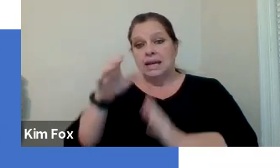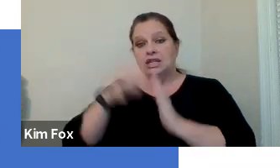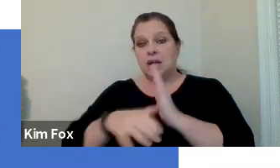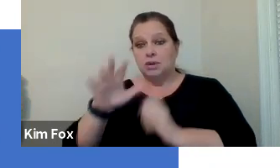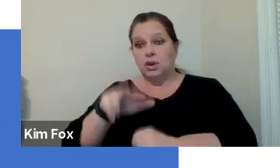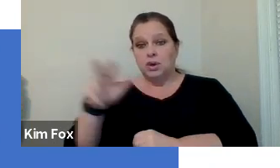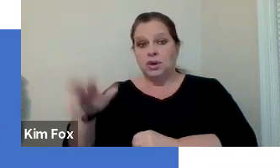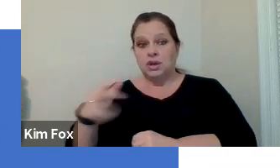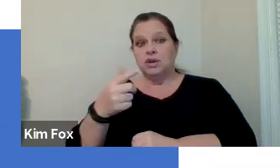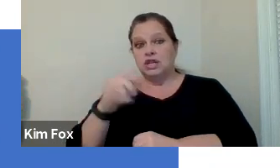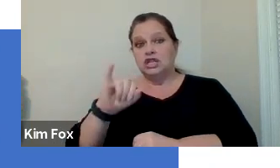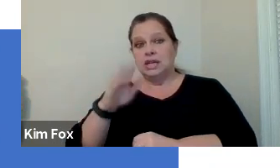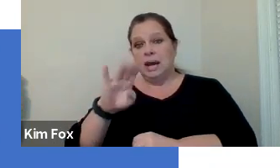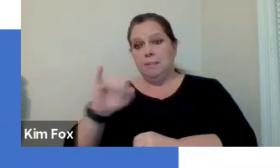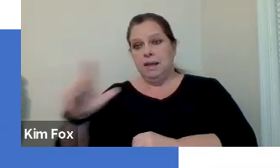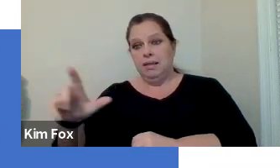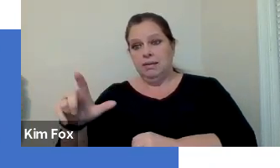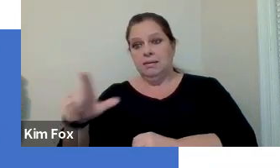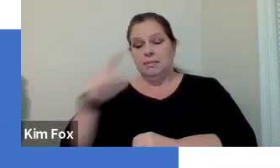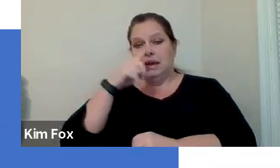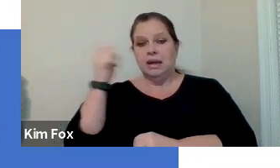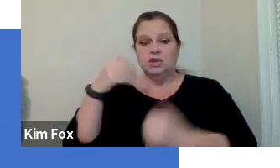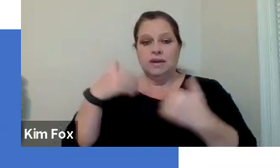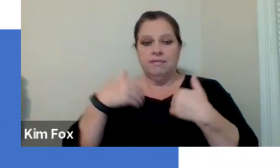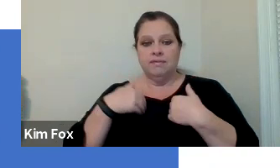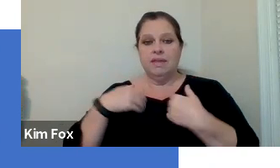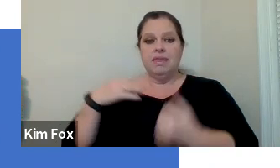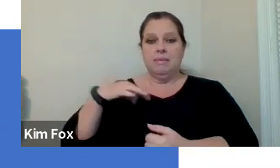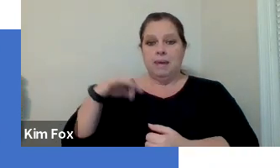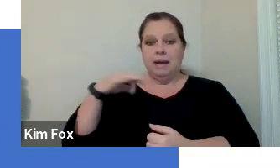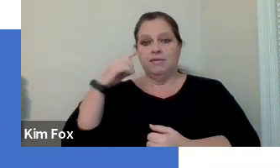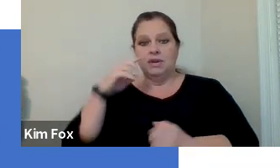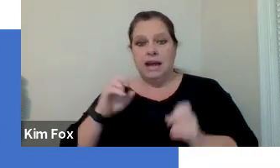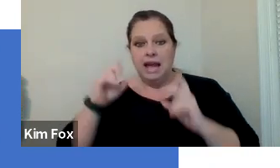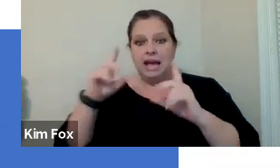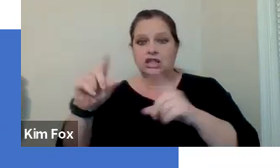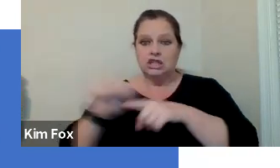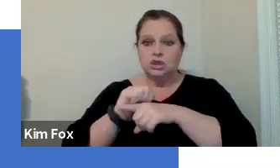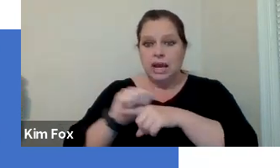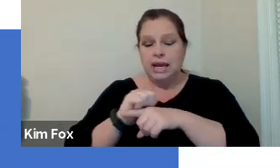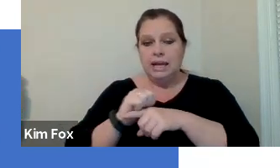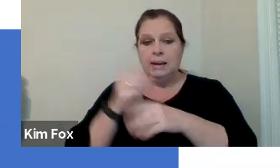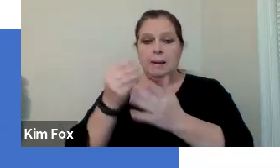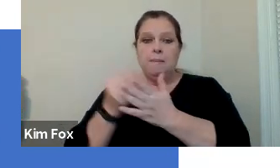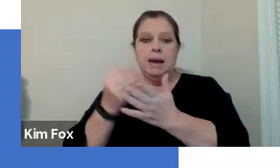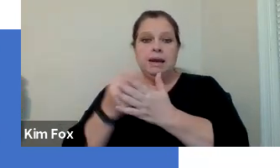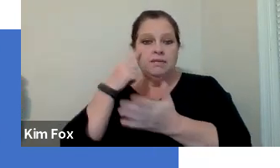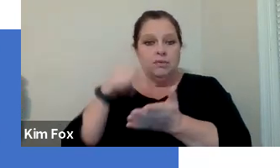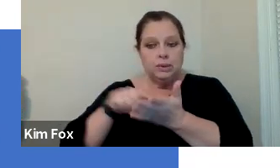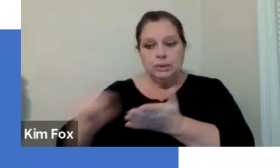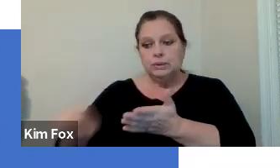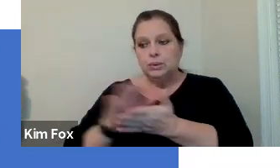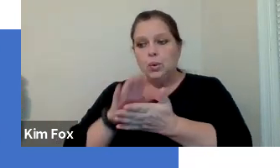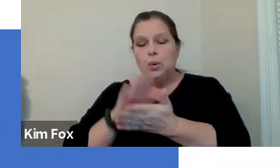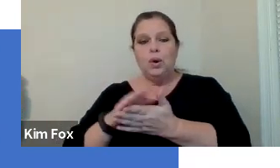33, the GI Bill, because you have the benefits for the education and training, you get money for tuition, money